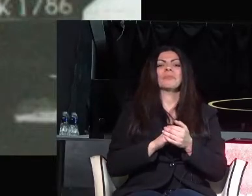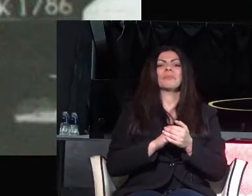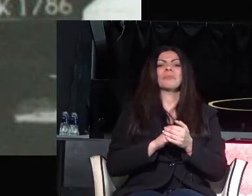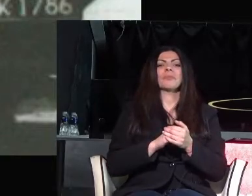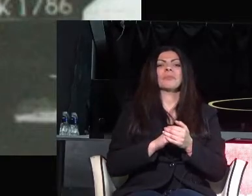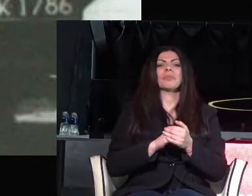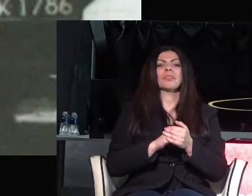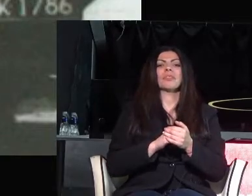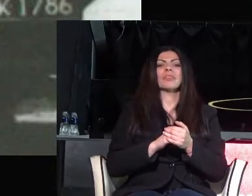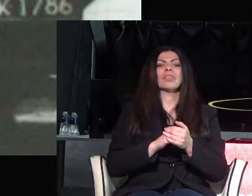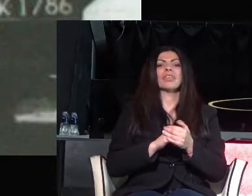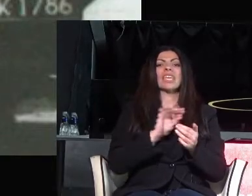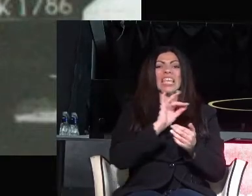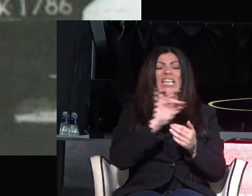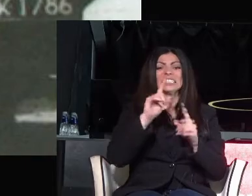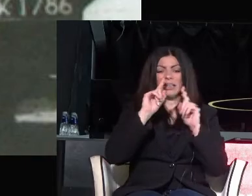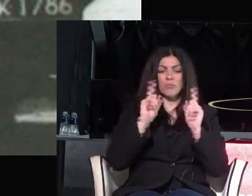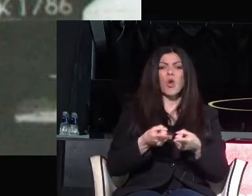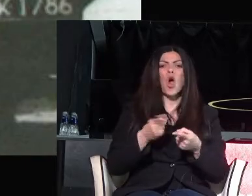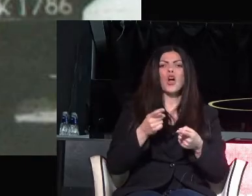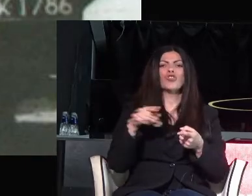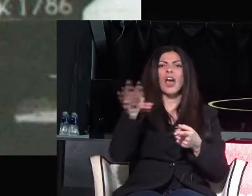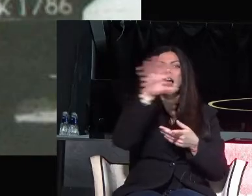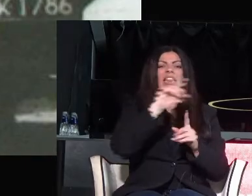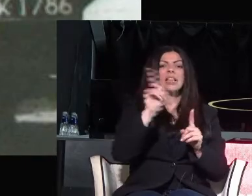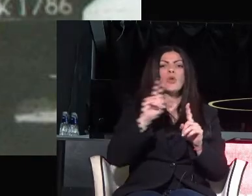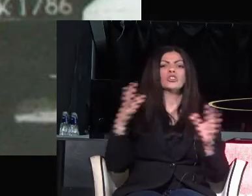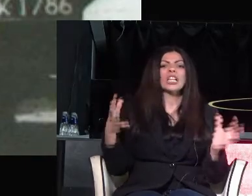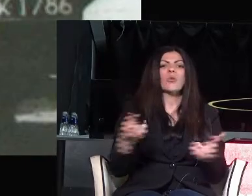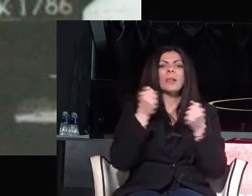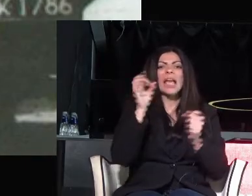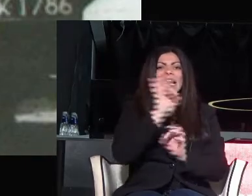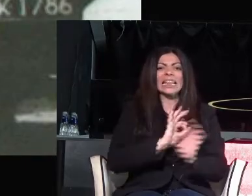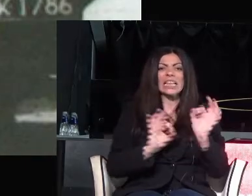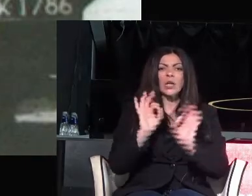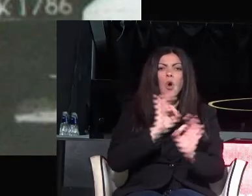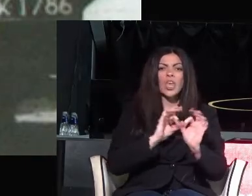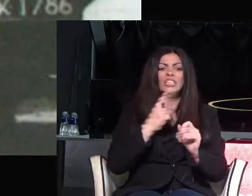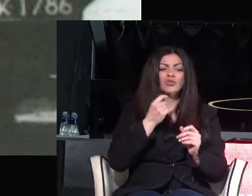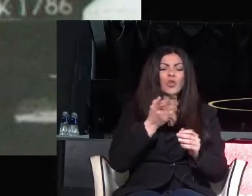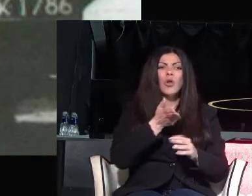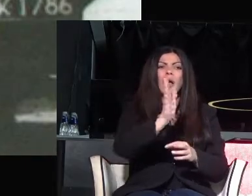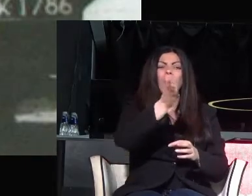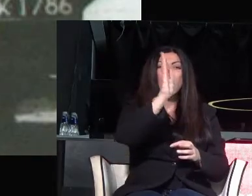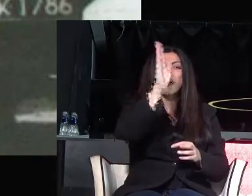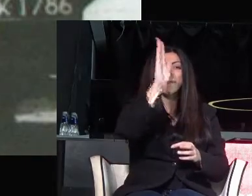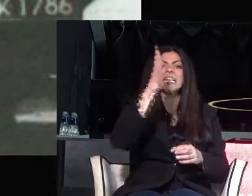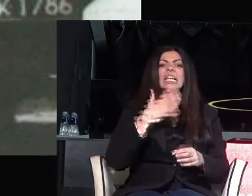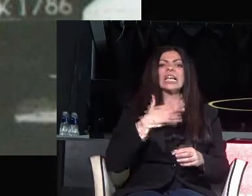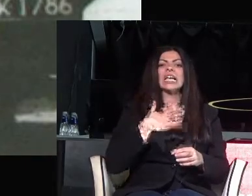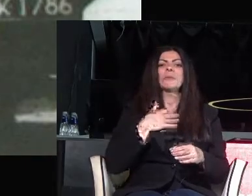road trying to control the row.